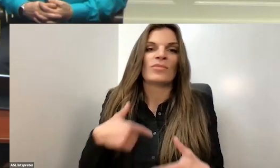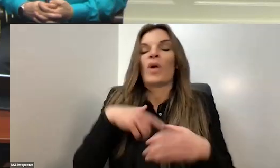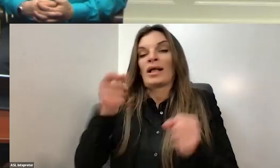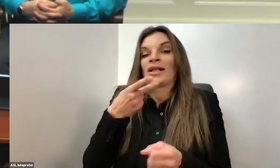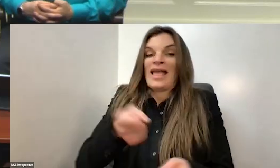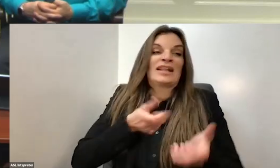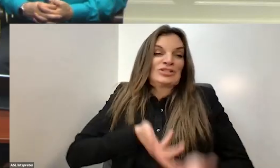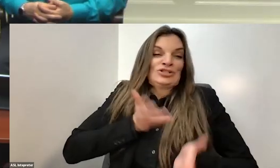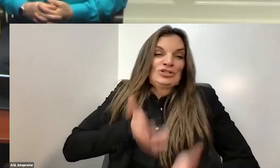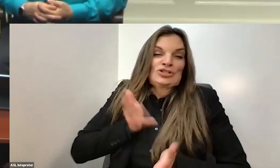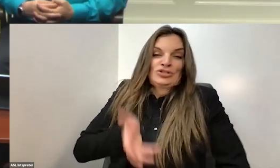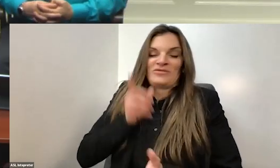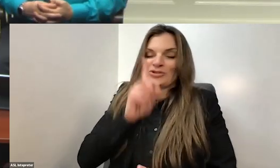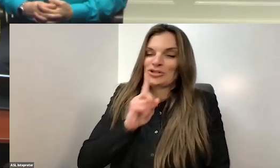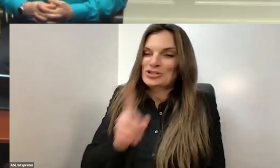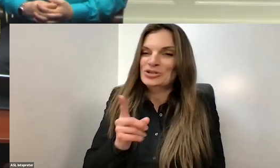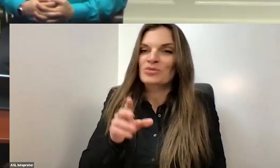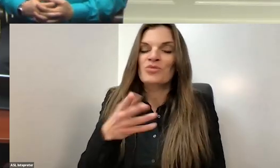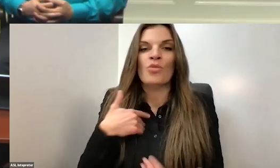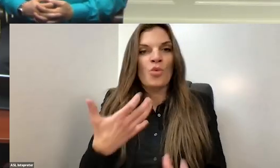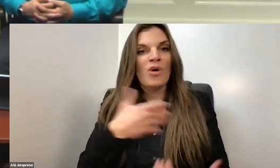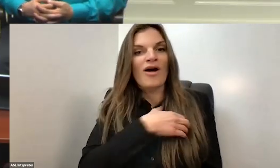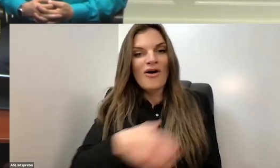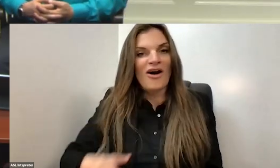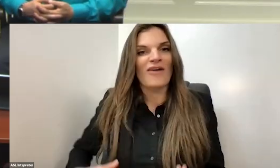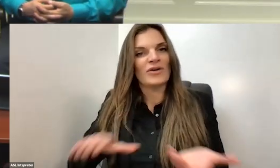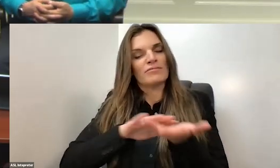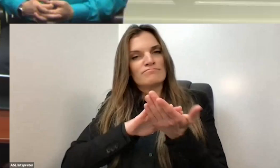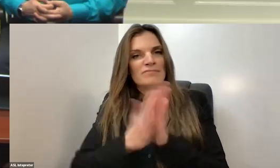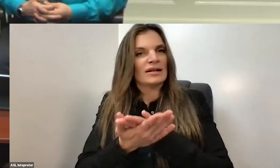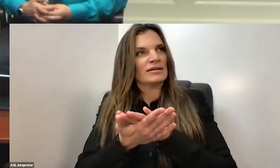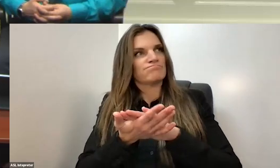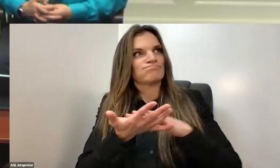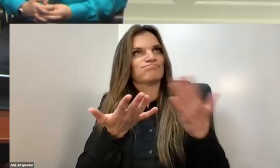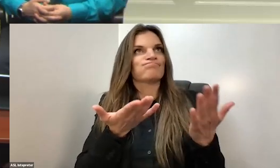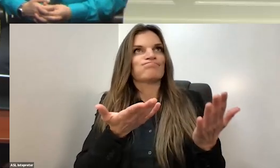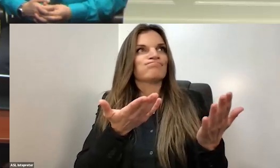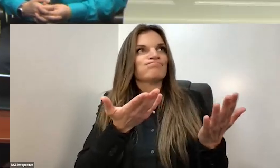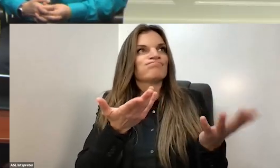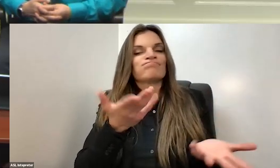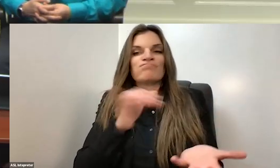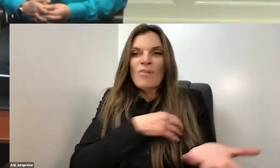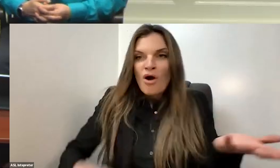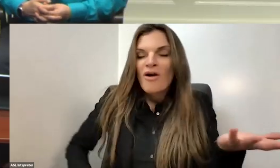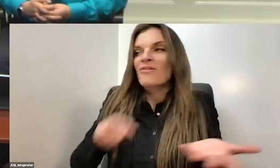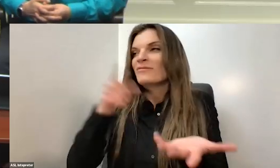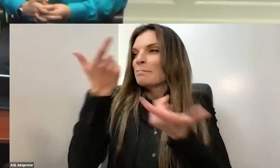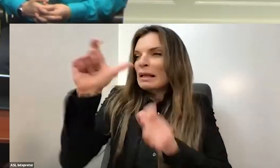about making places like Harvard, large corporations, making all of those things